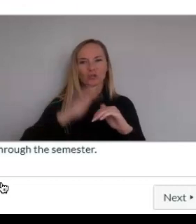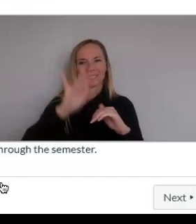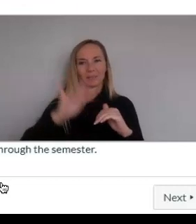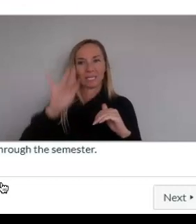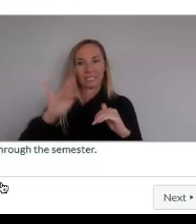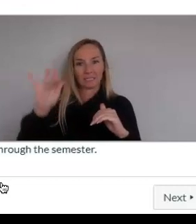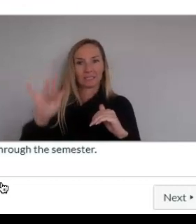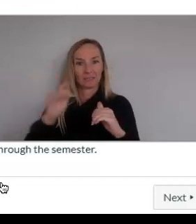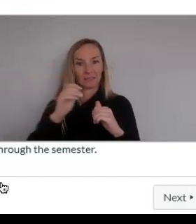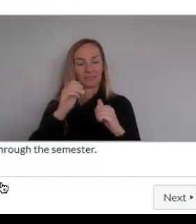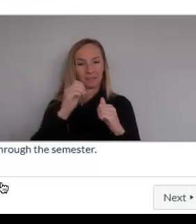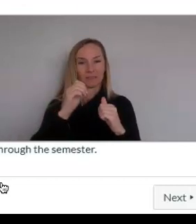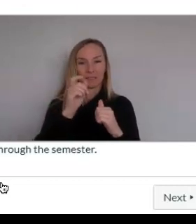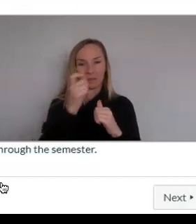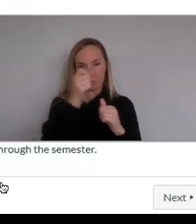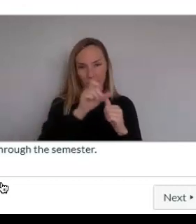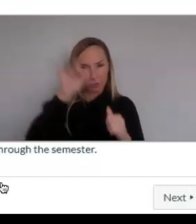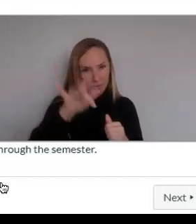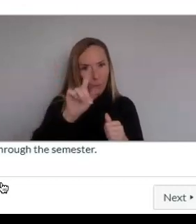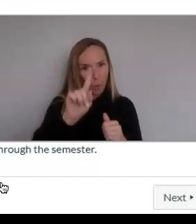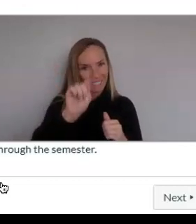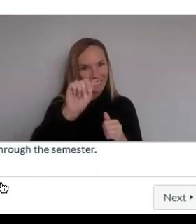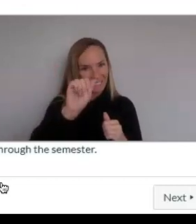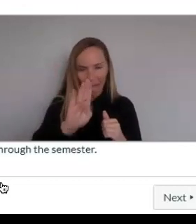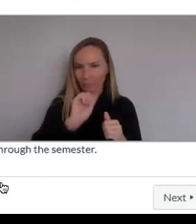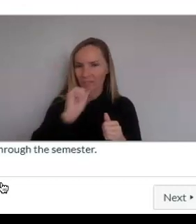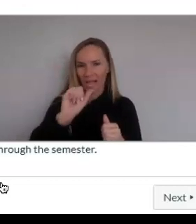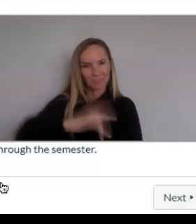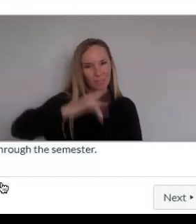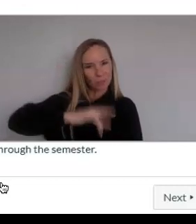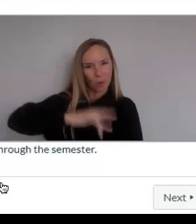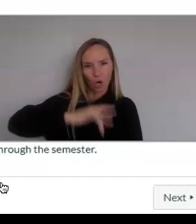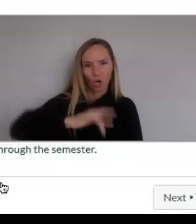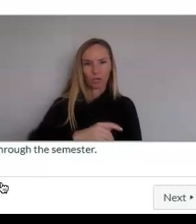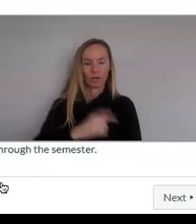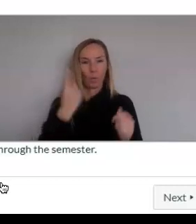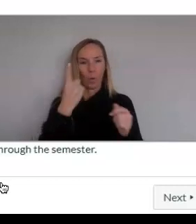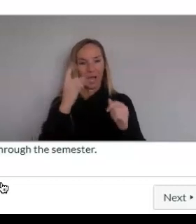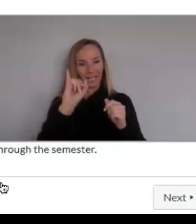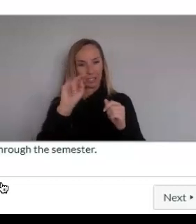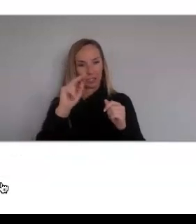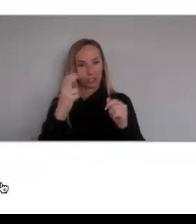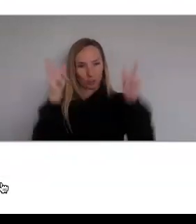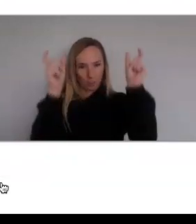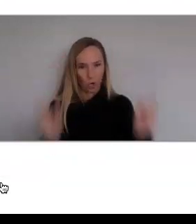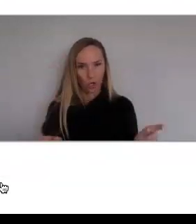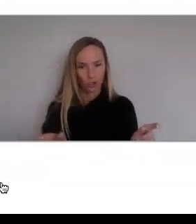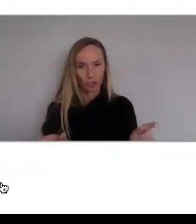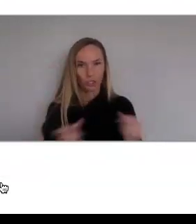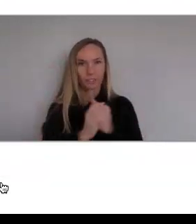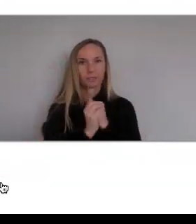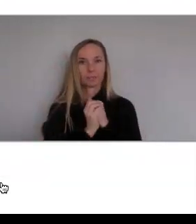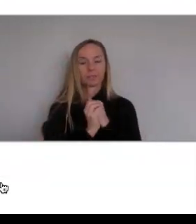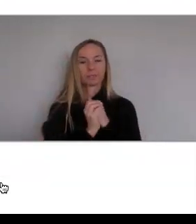Every paragraph is indented 1 tab, margins, 1-inch margins on all sides. And so here's